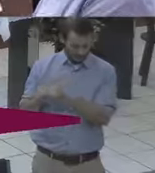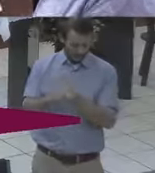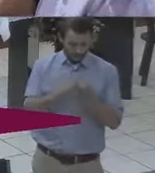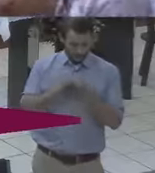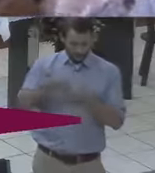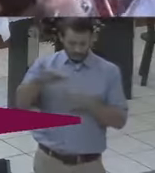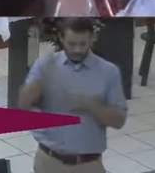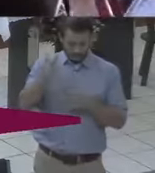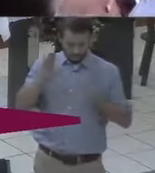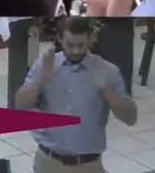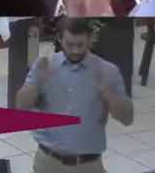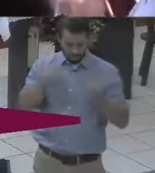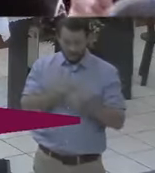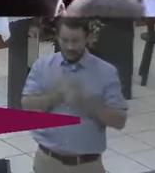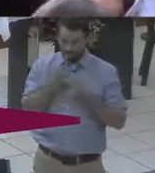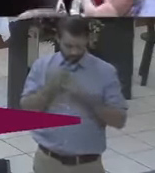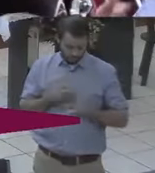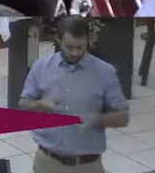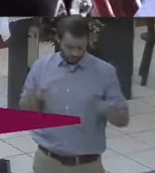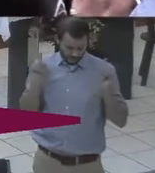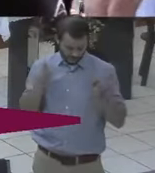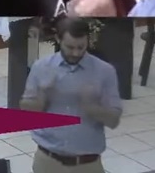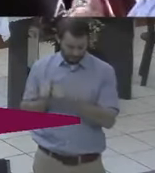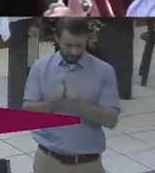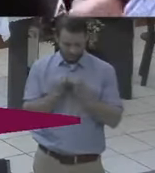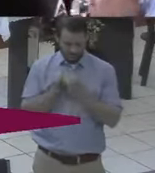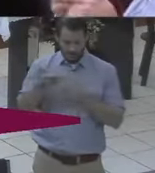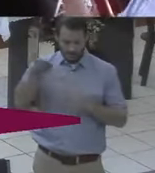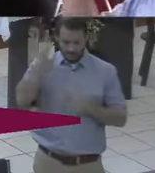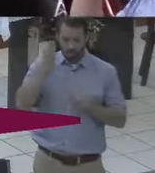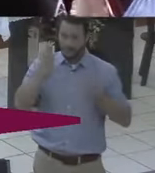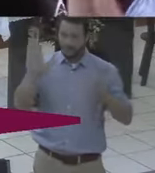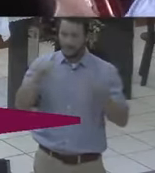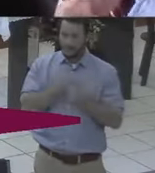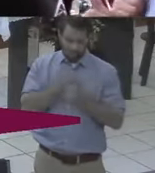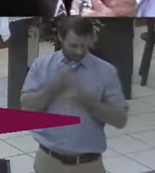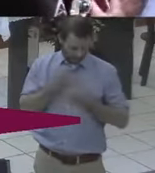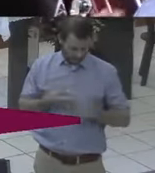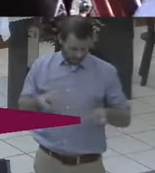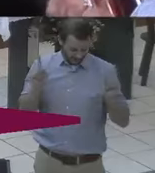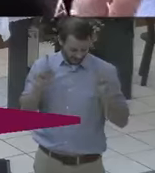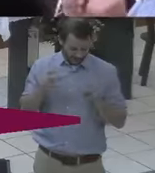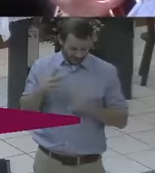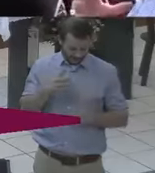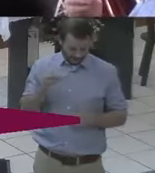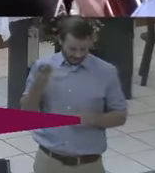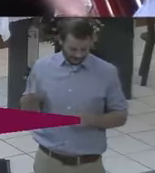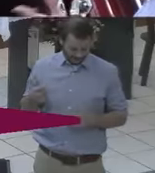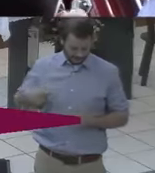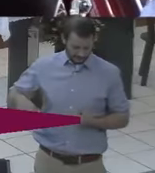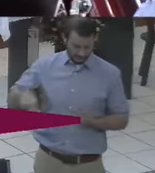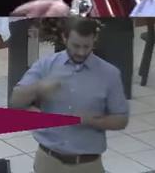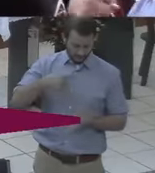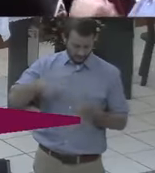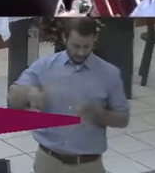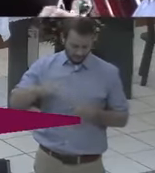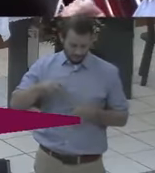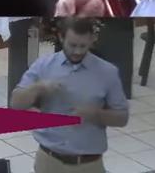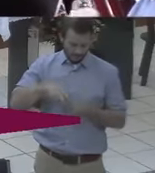Together God's great love proclaim, together God's great love proclaim, and